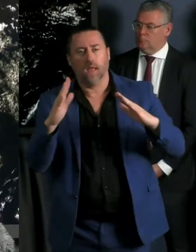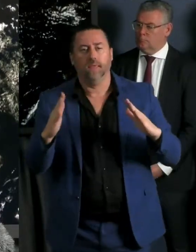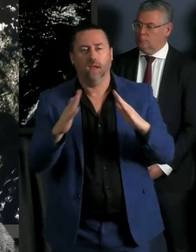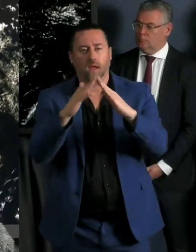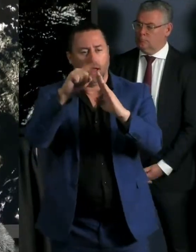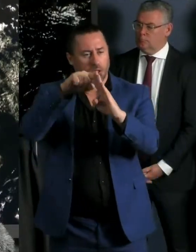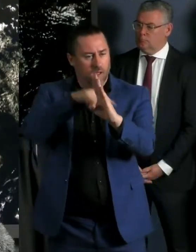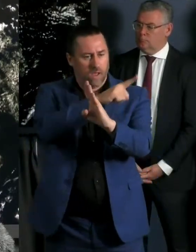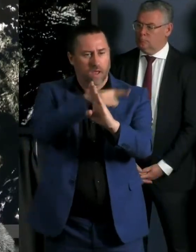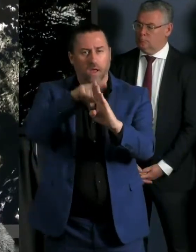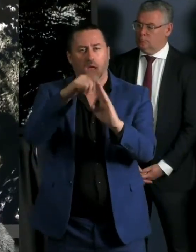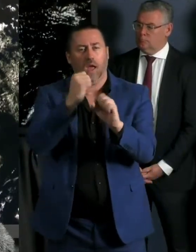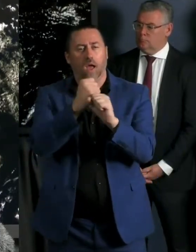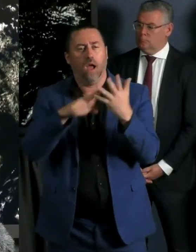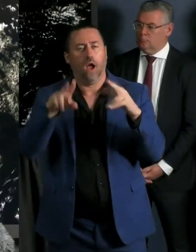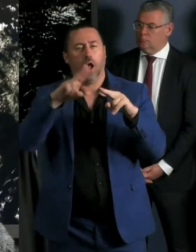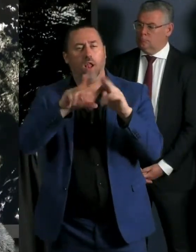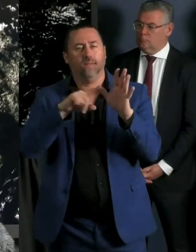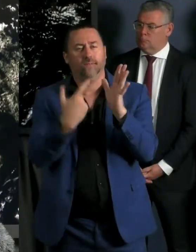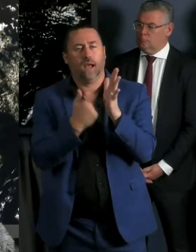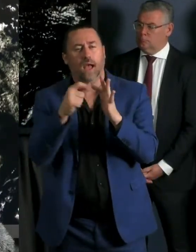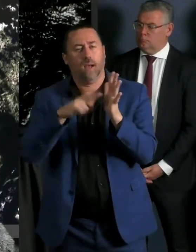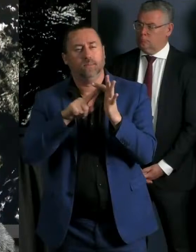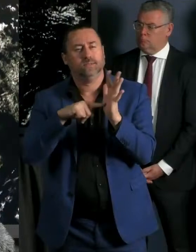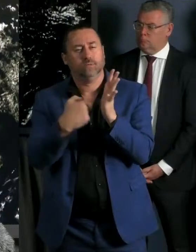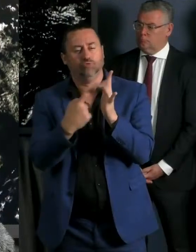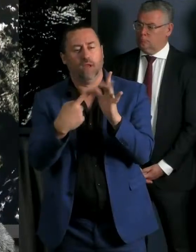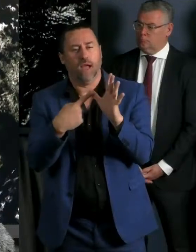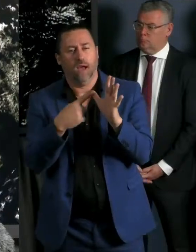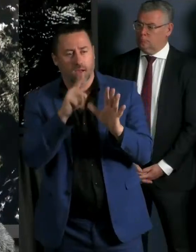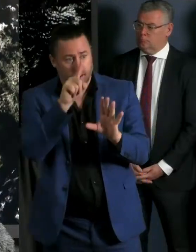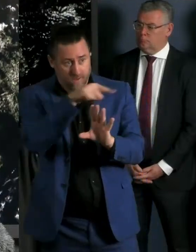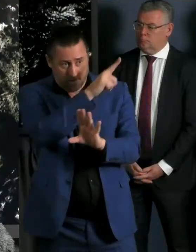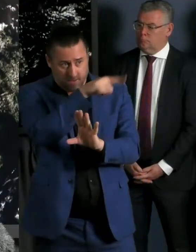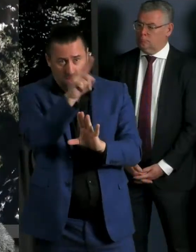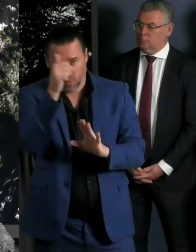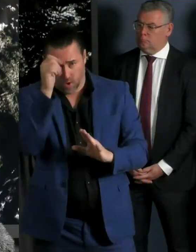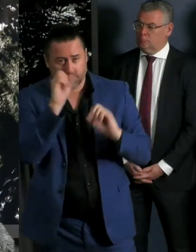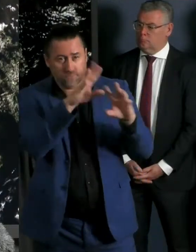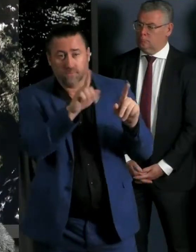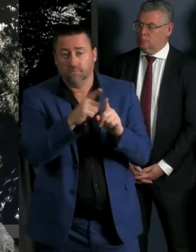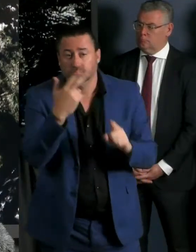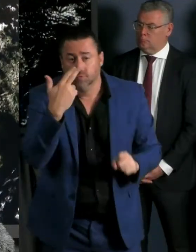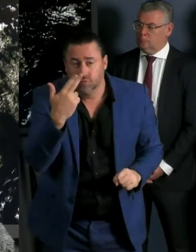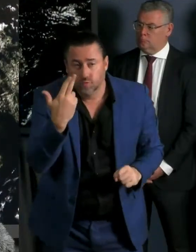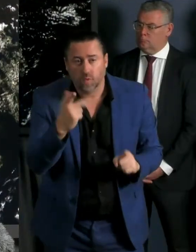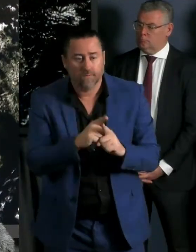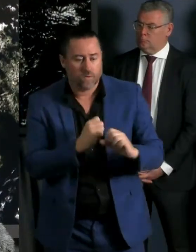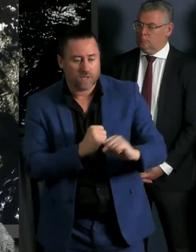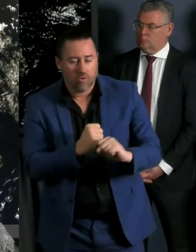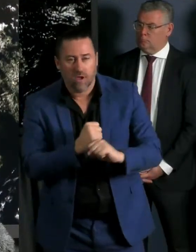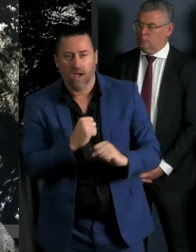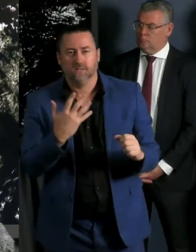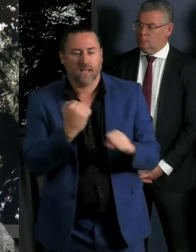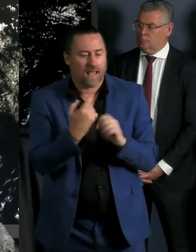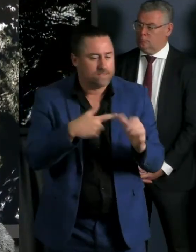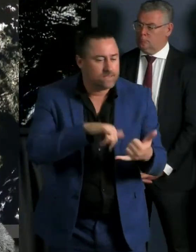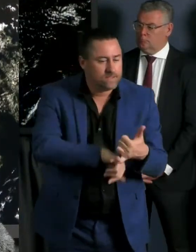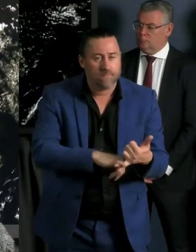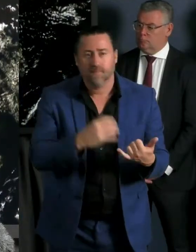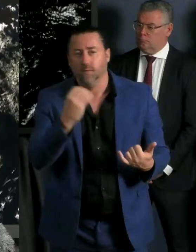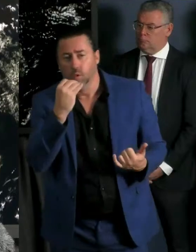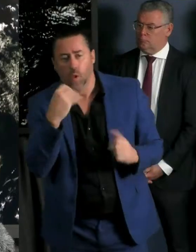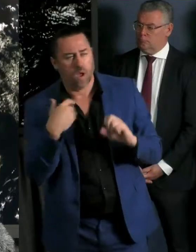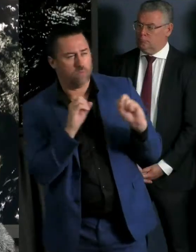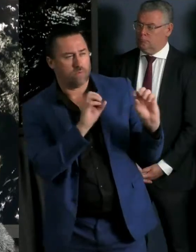Carpentaria through our local disaster management groups, and we know that there is adequate fuel, avgas, food in